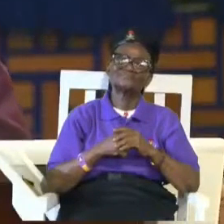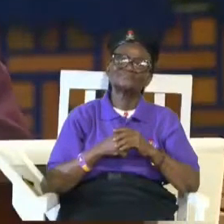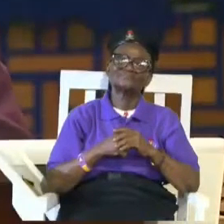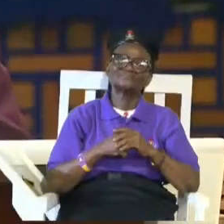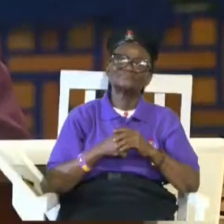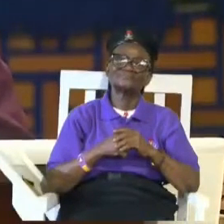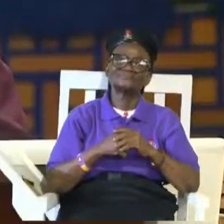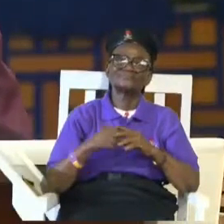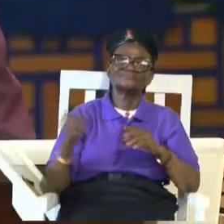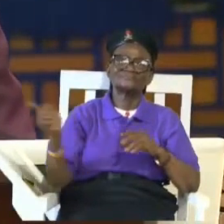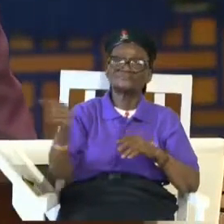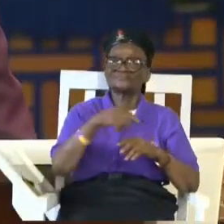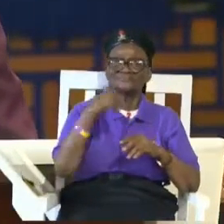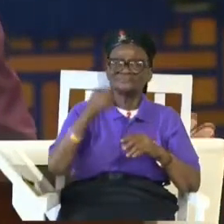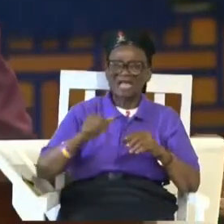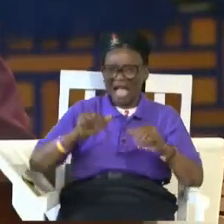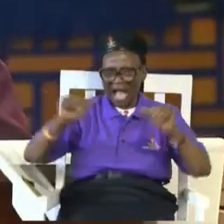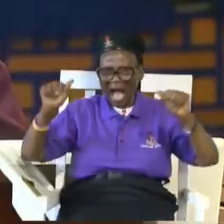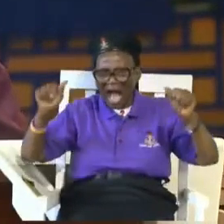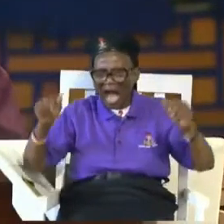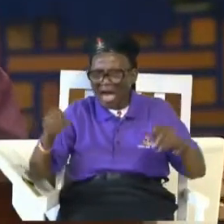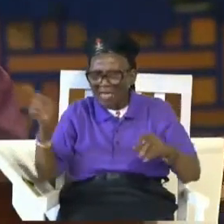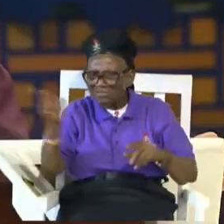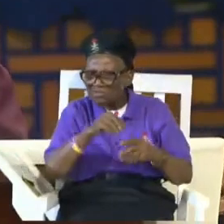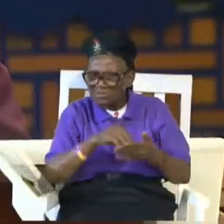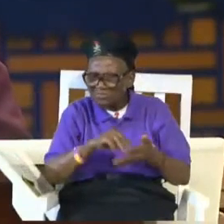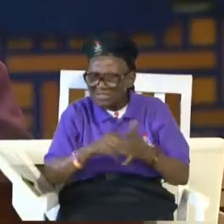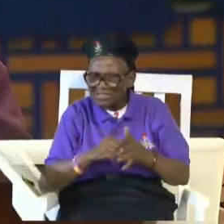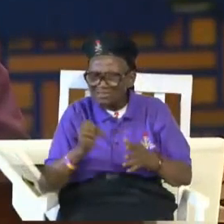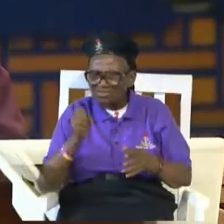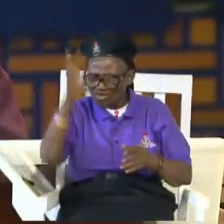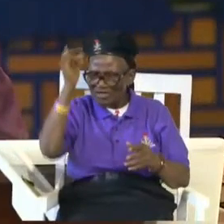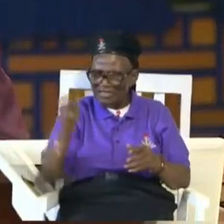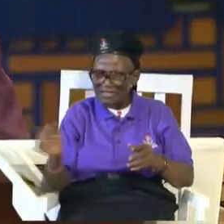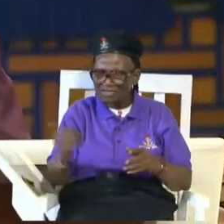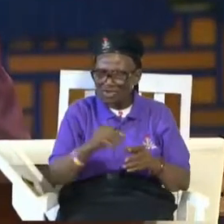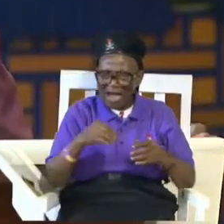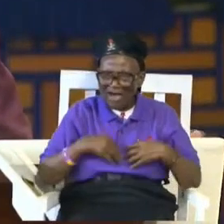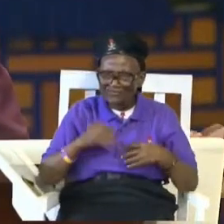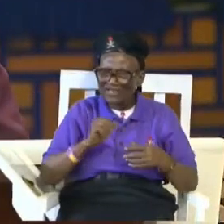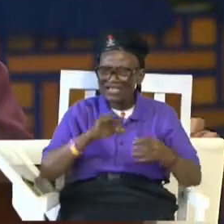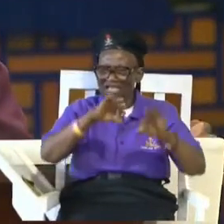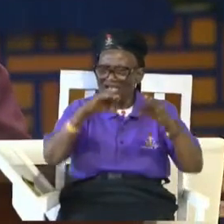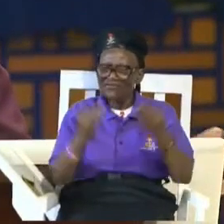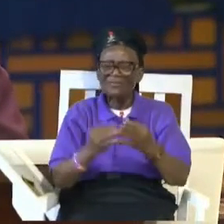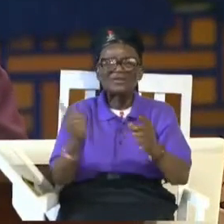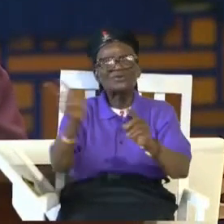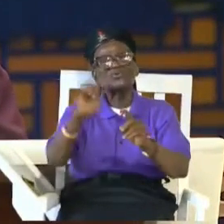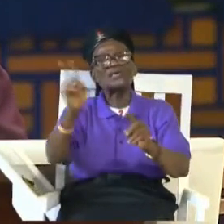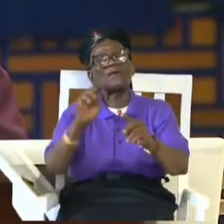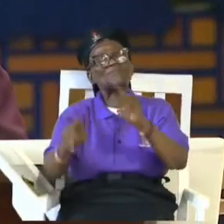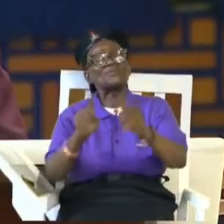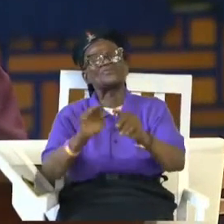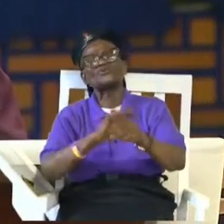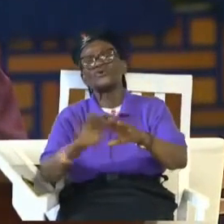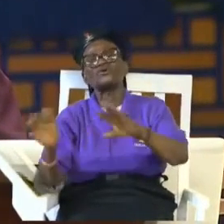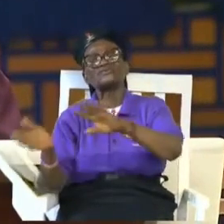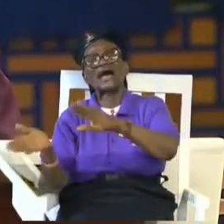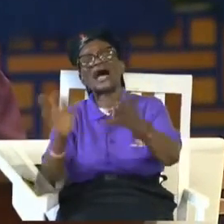You say, you mean that suddenly we have a family where people don't die,